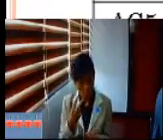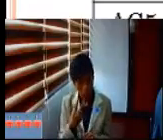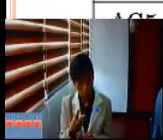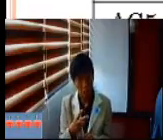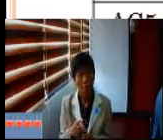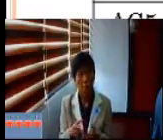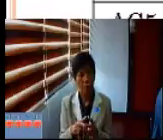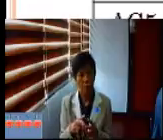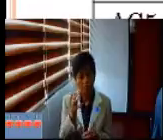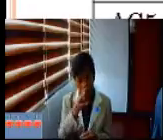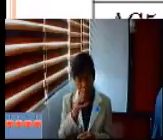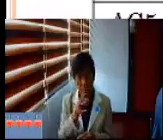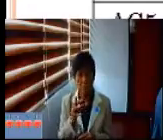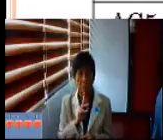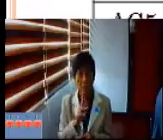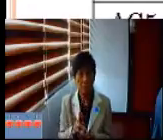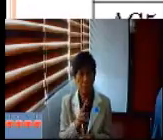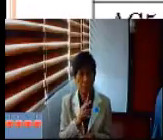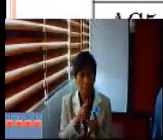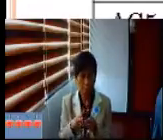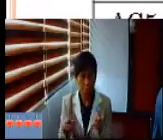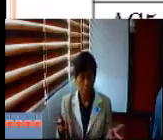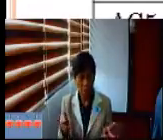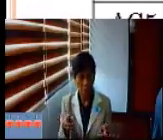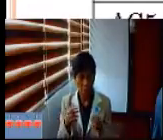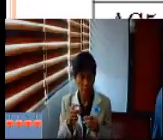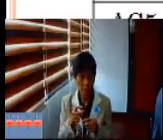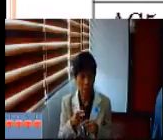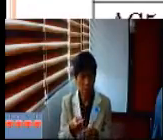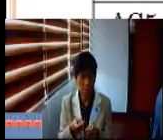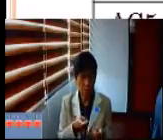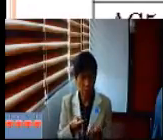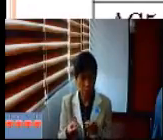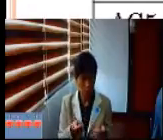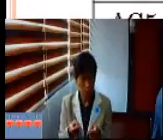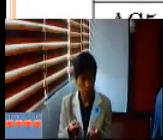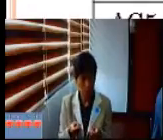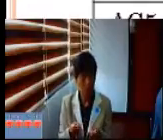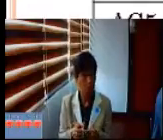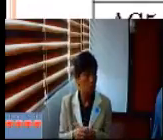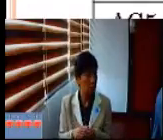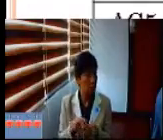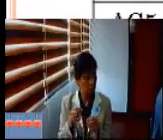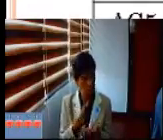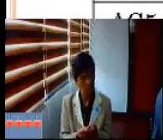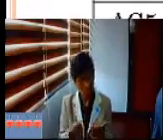resilient. You just give them the tools to be able to really